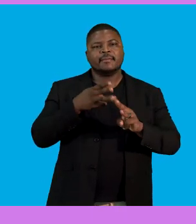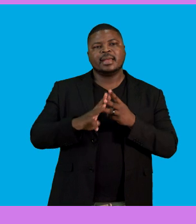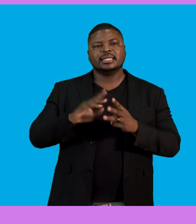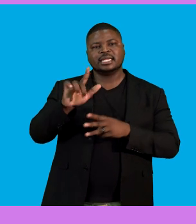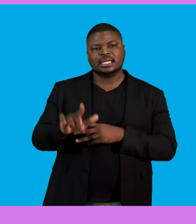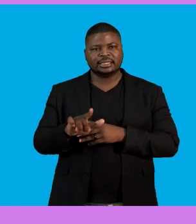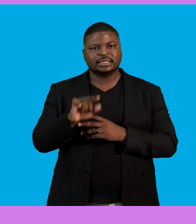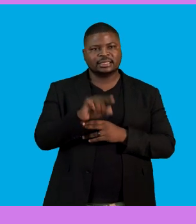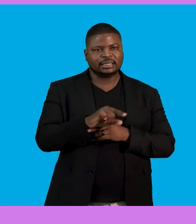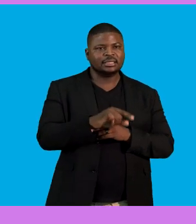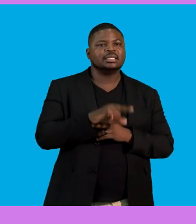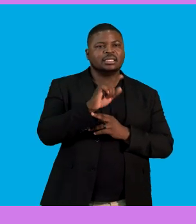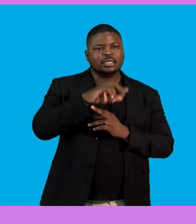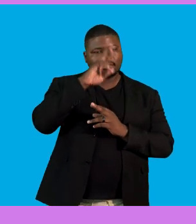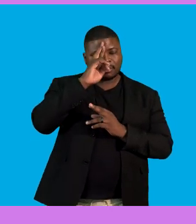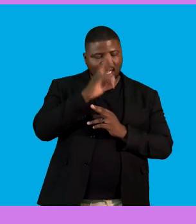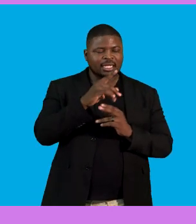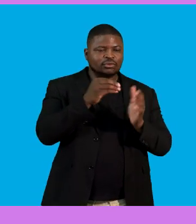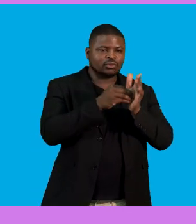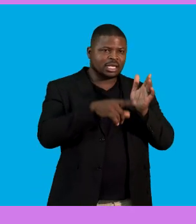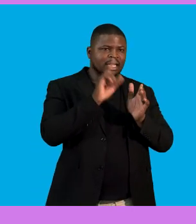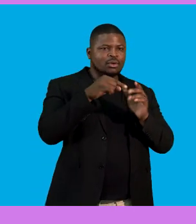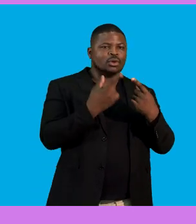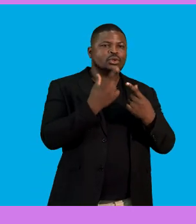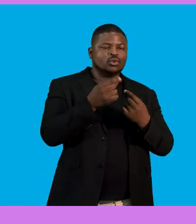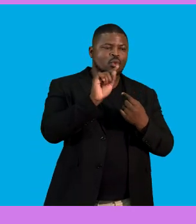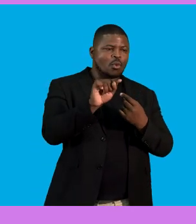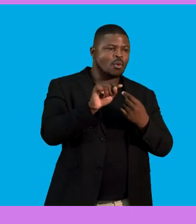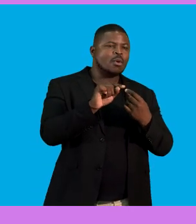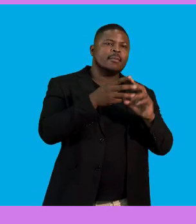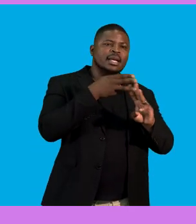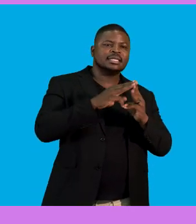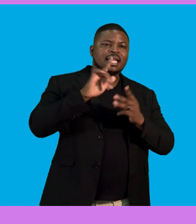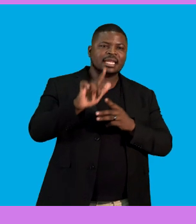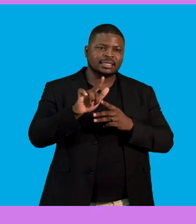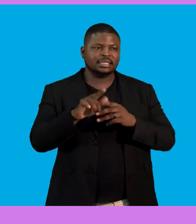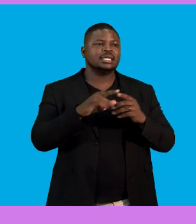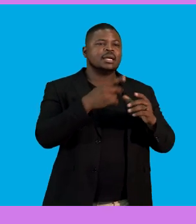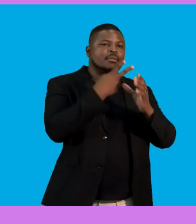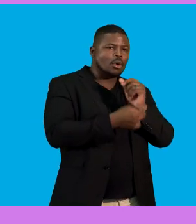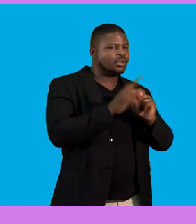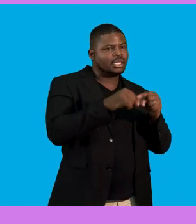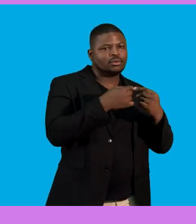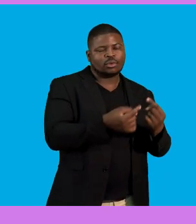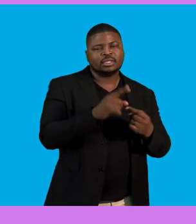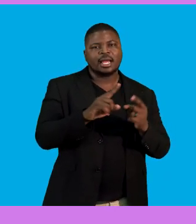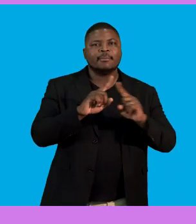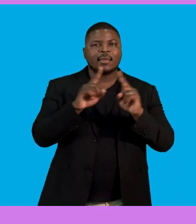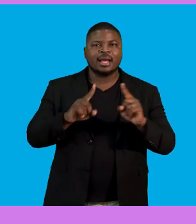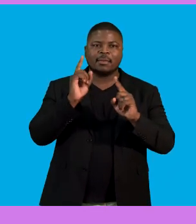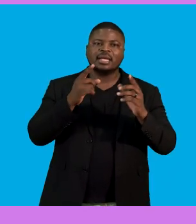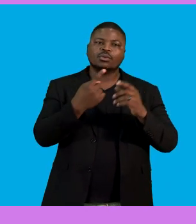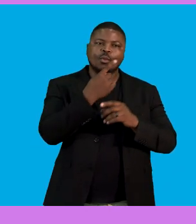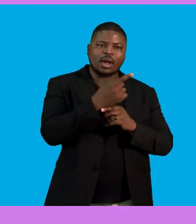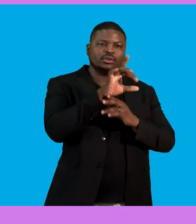doing maths cannot do maths lit, and learners that are doing maths lit cannot do maths. So it means the total number of learners in this grade, how are we going to find it? We're going to